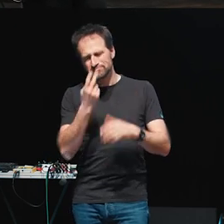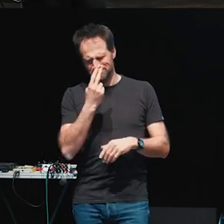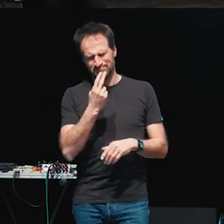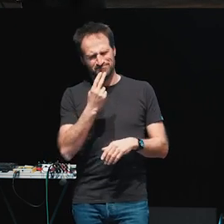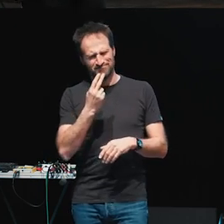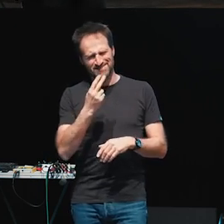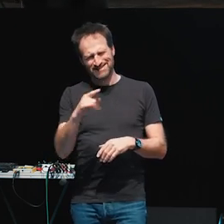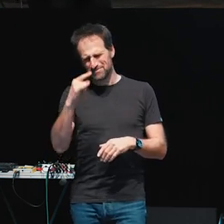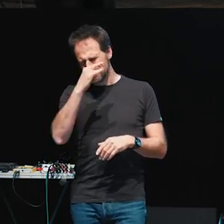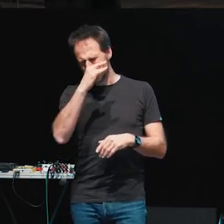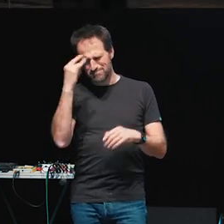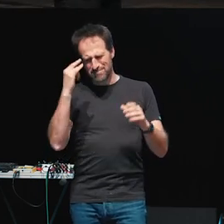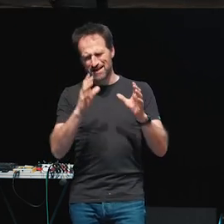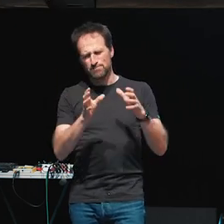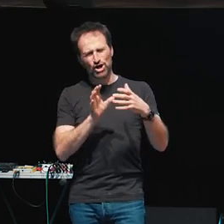box.